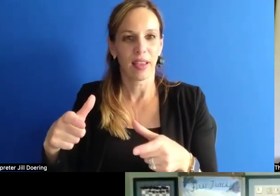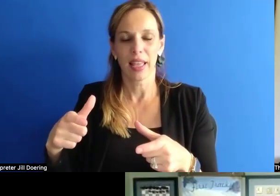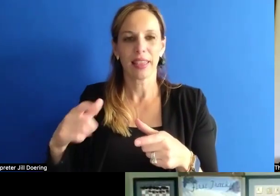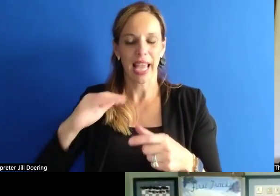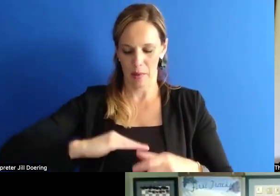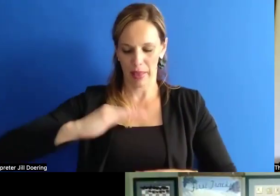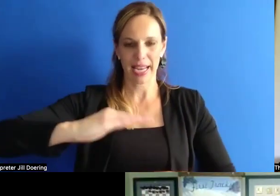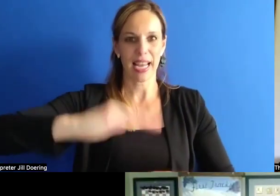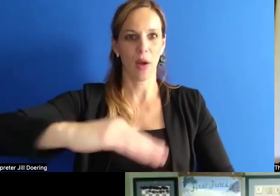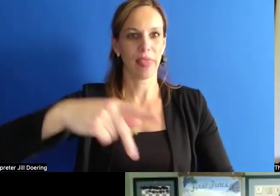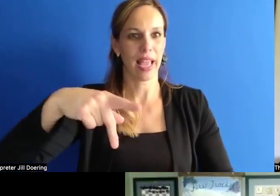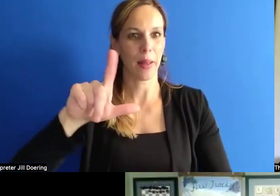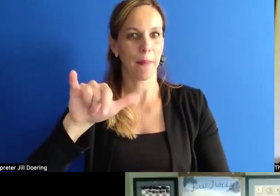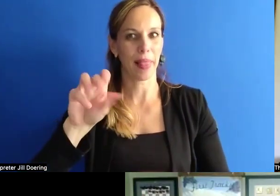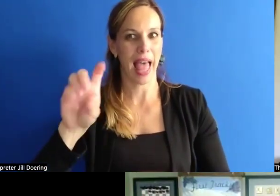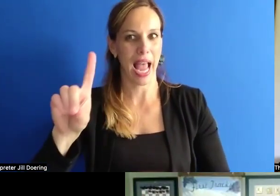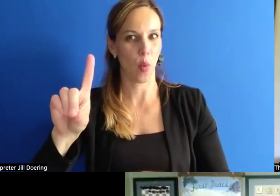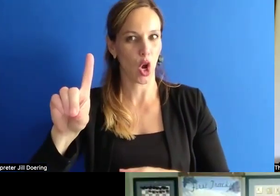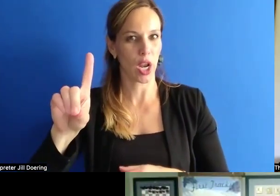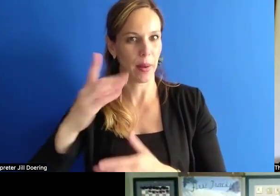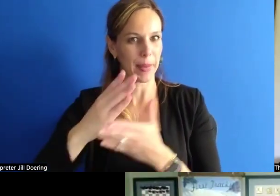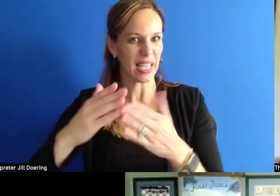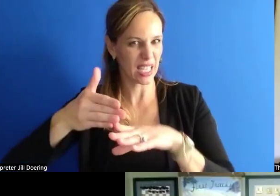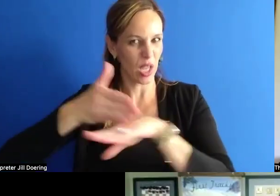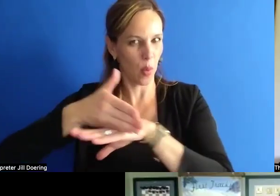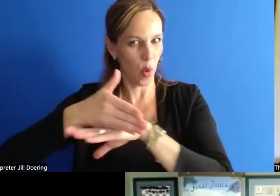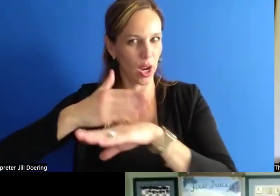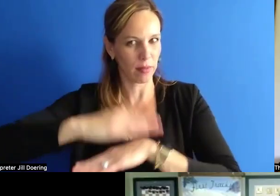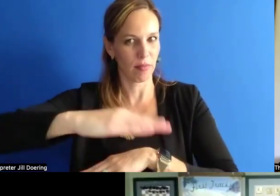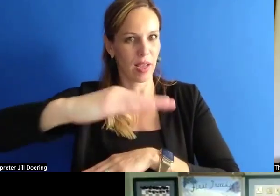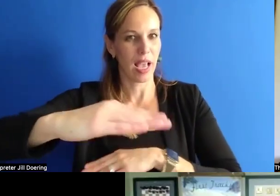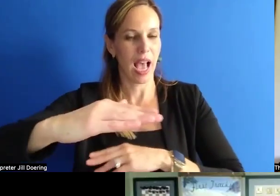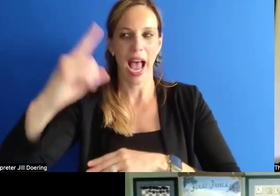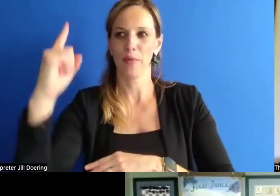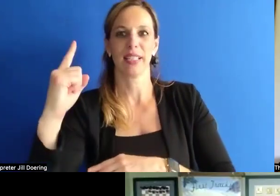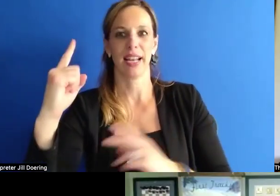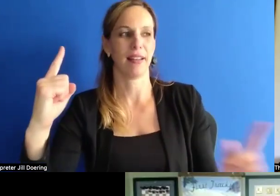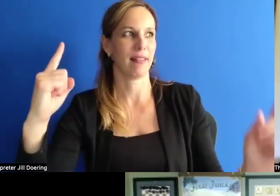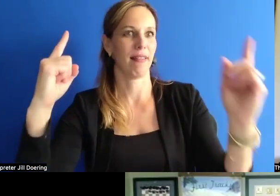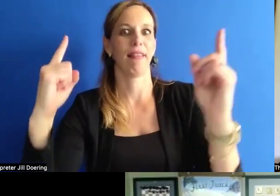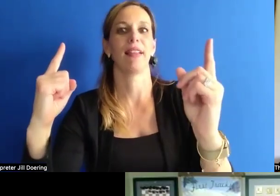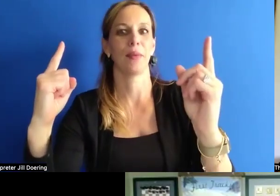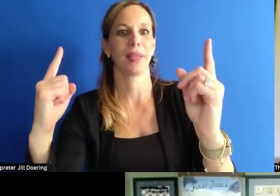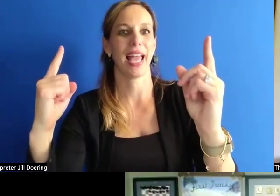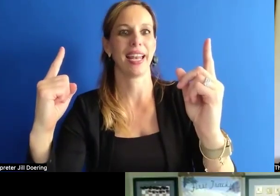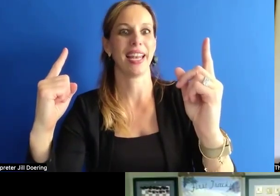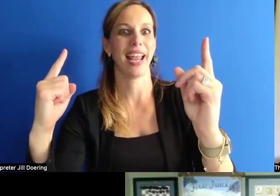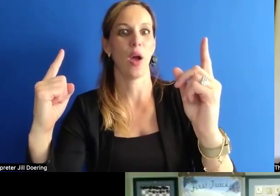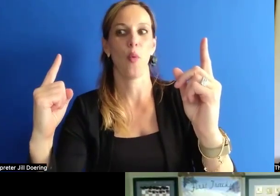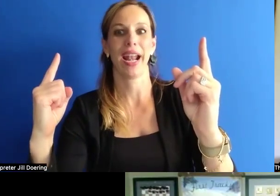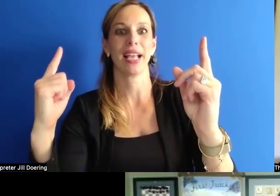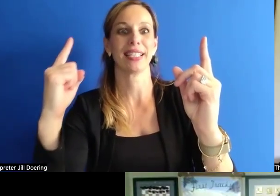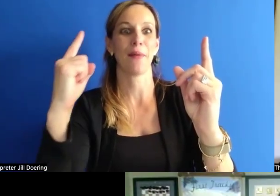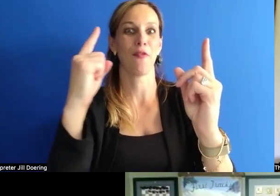plywood pieces. And there was a plywood I was standing on and a plywood he was standing on. And so when I went to go step forward to